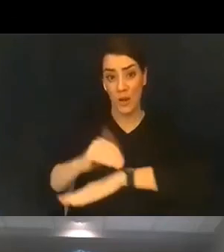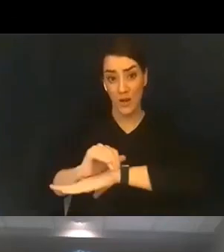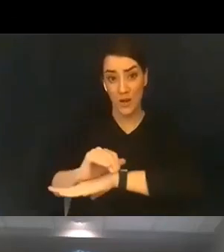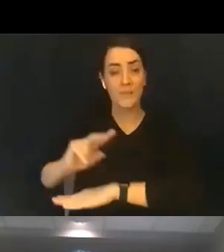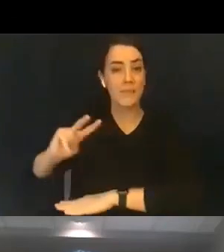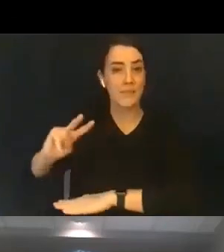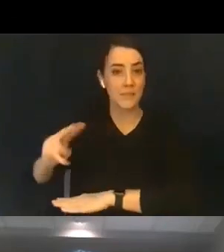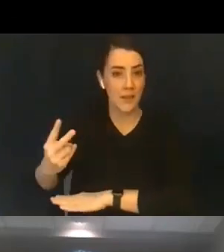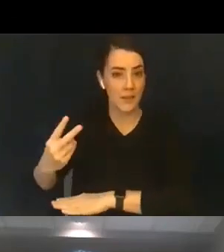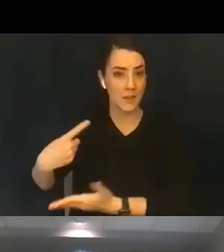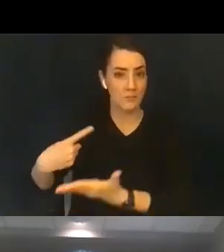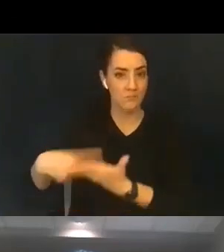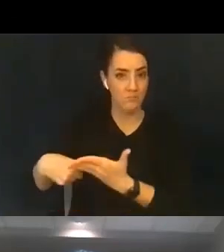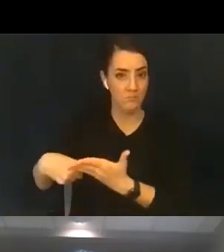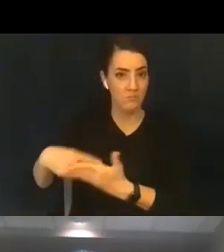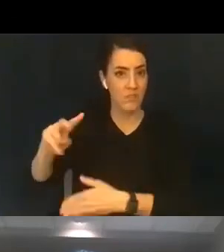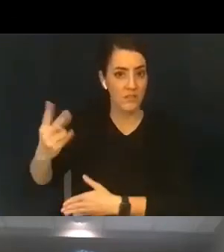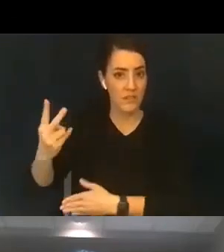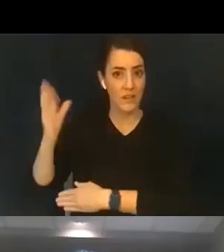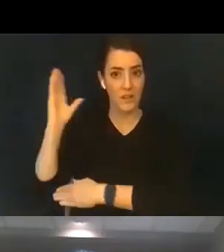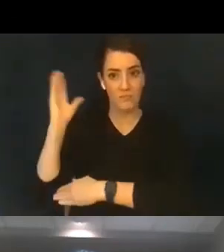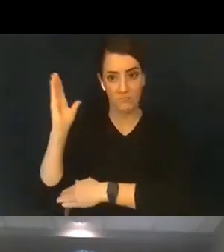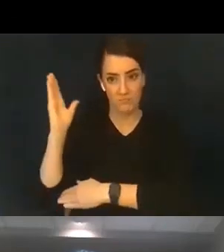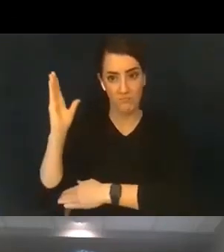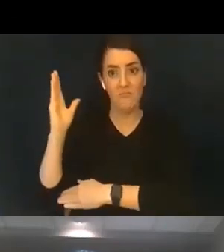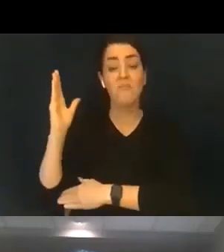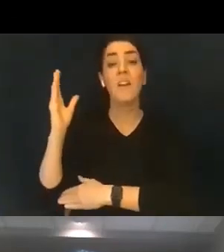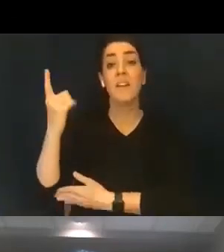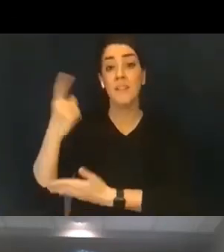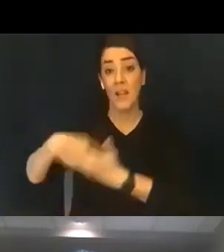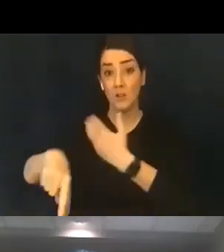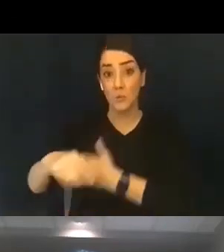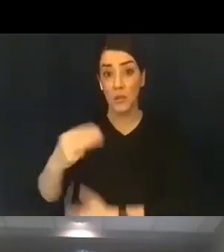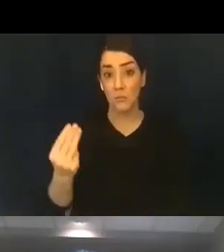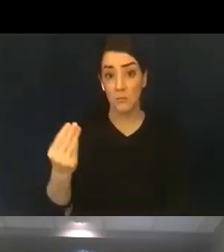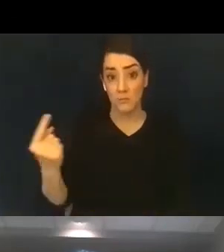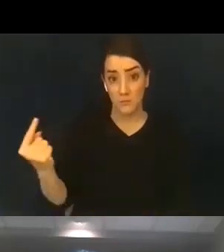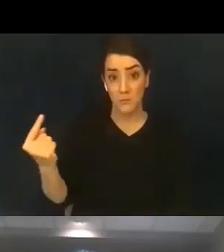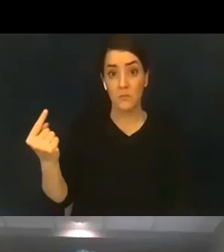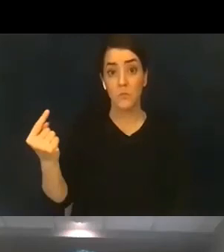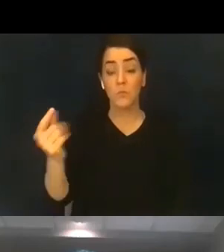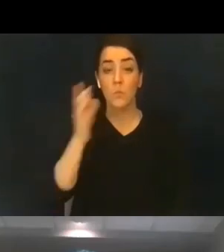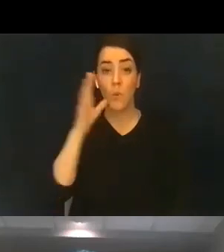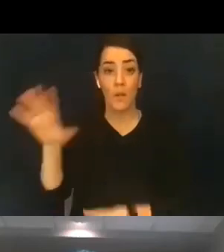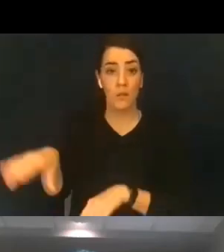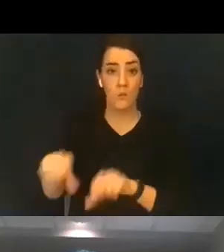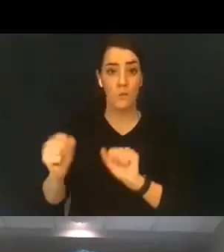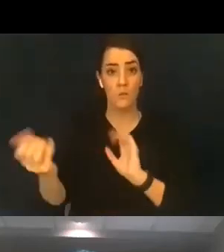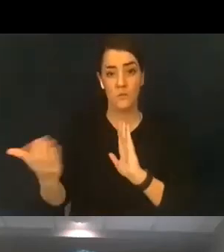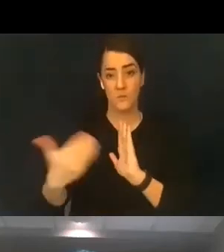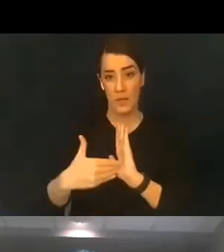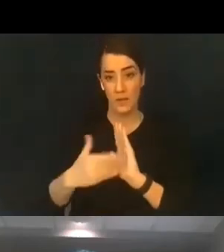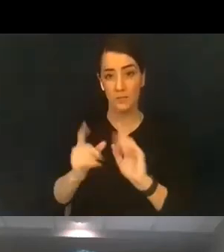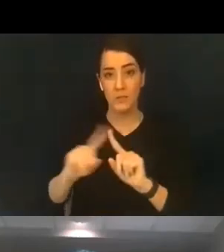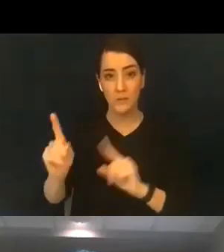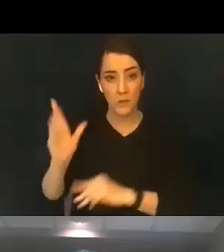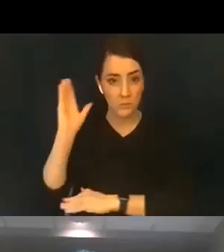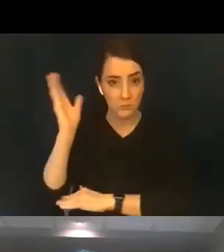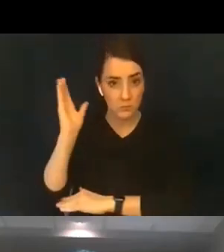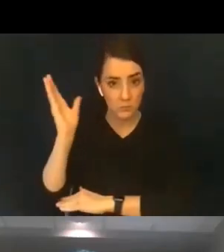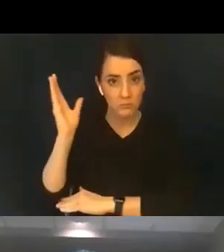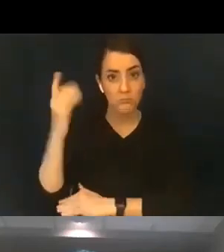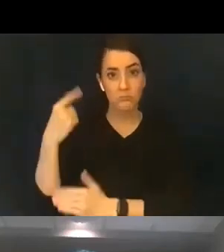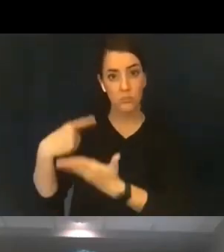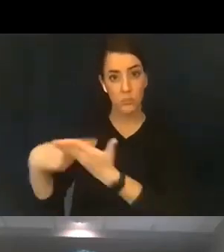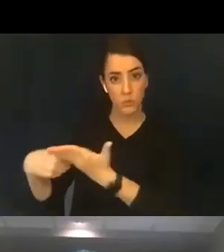of conversations, similar conversations. Next week on Monday and Tuesday, we will have talks very similar in structure